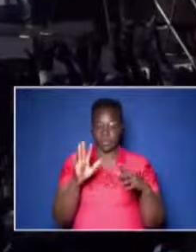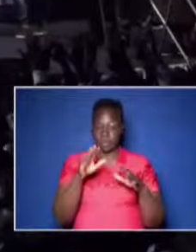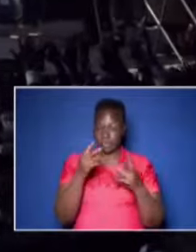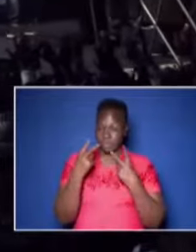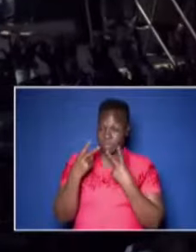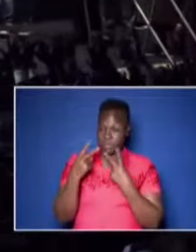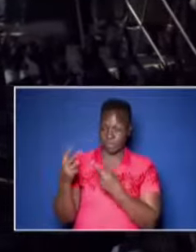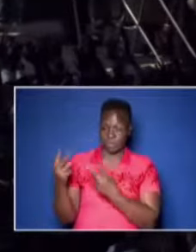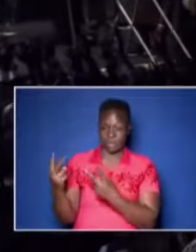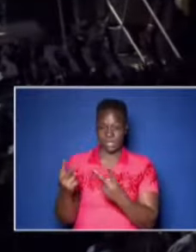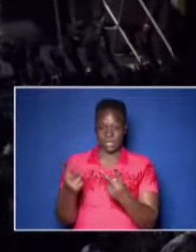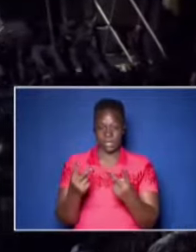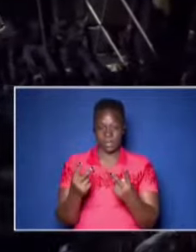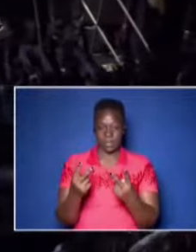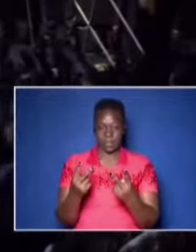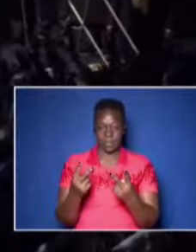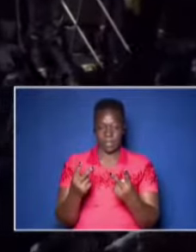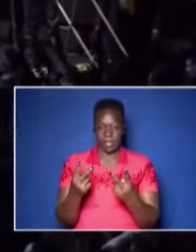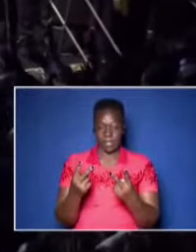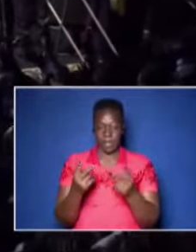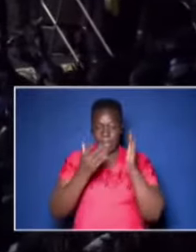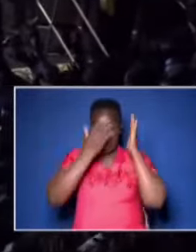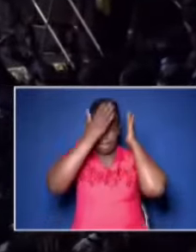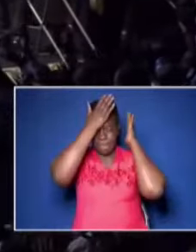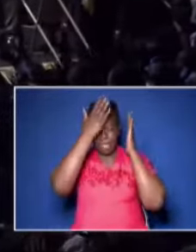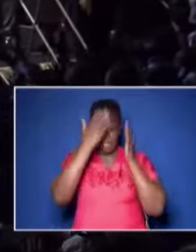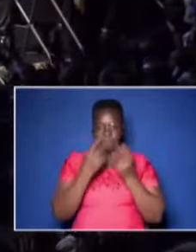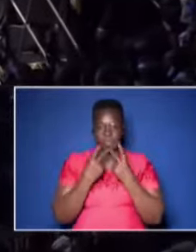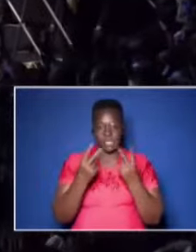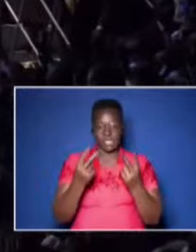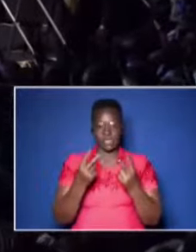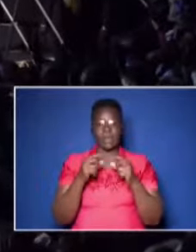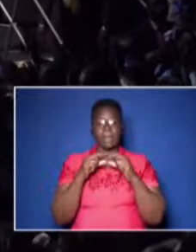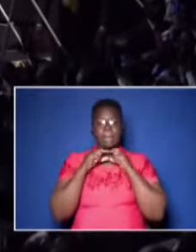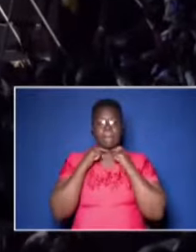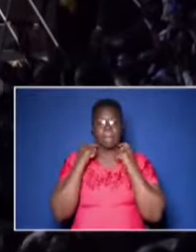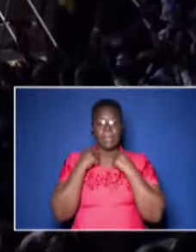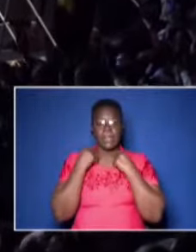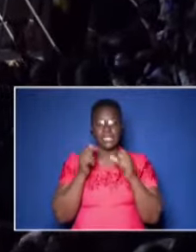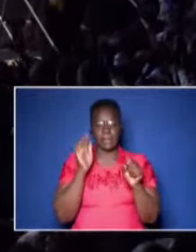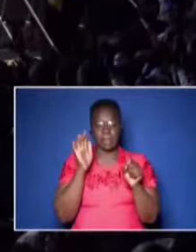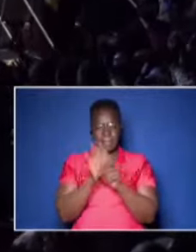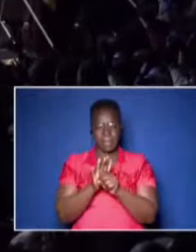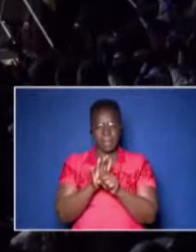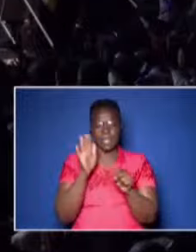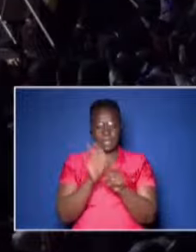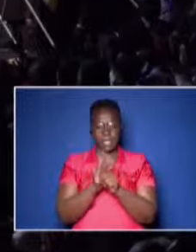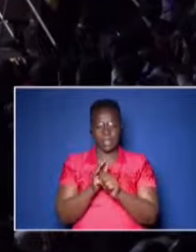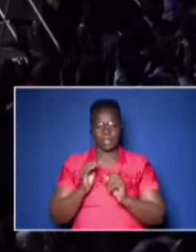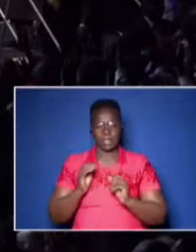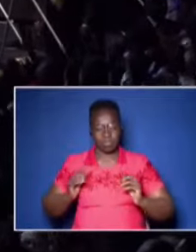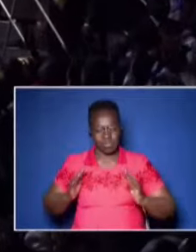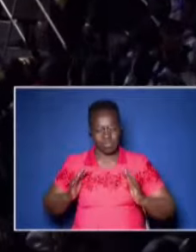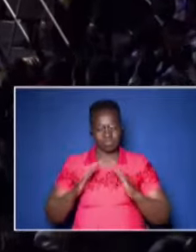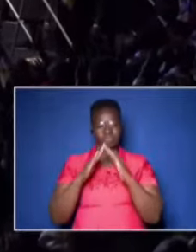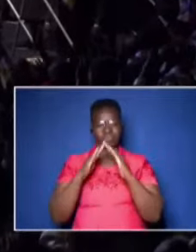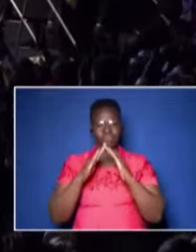seen Archbishop have you seen that many Pastors in one service